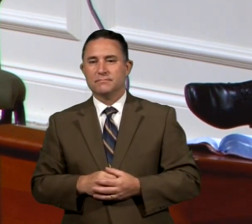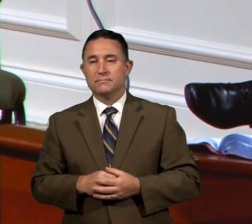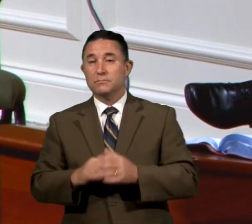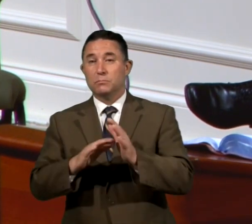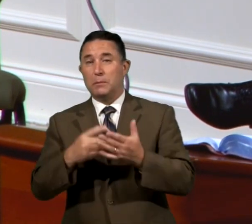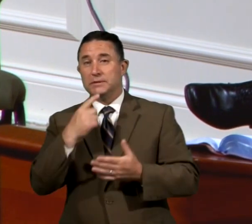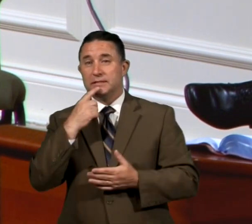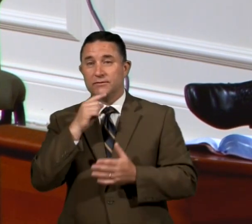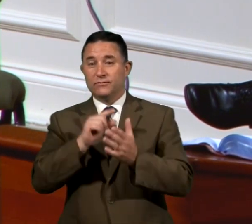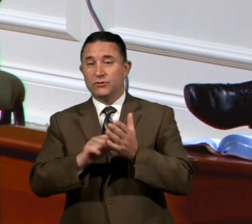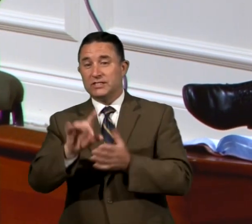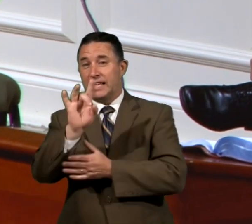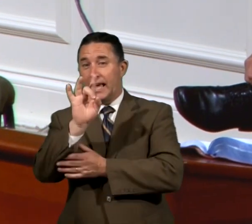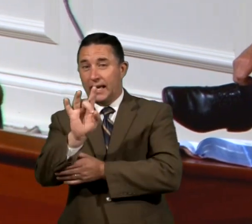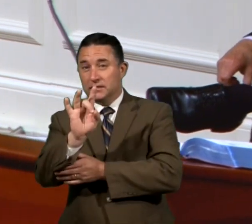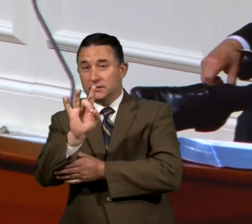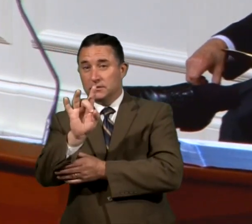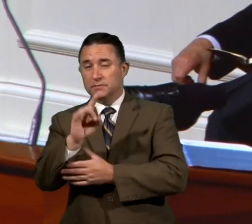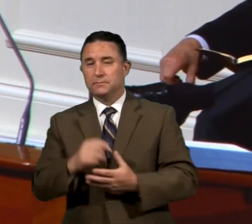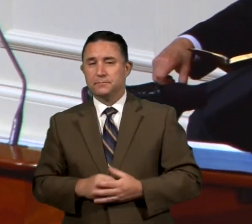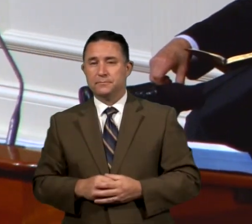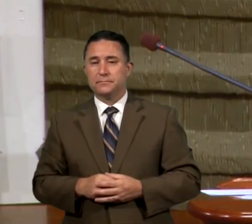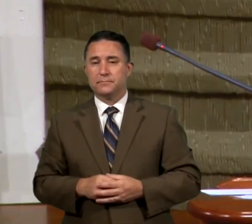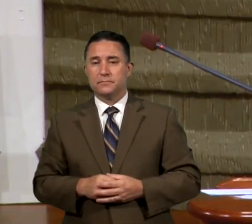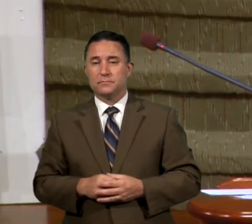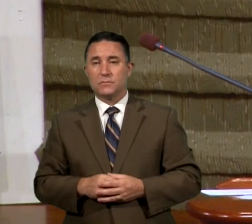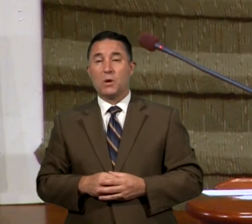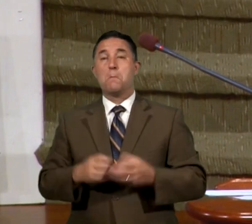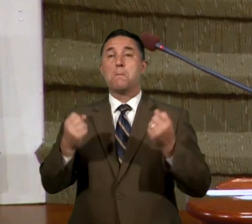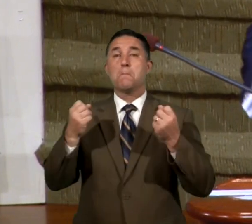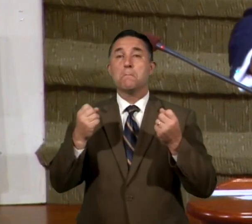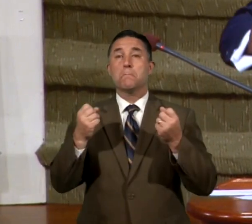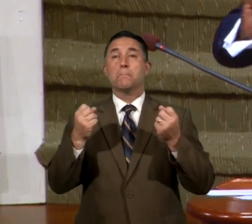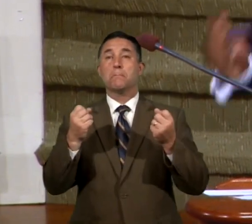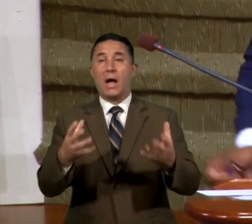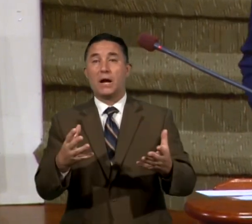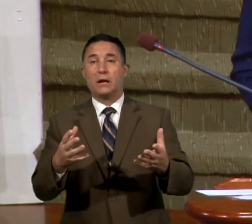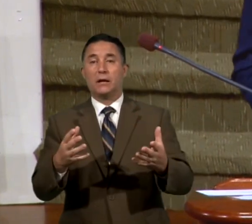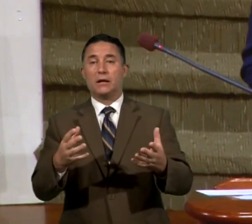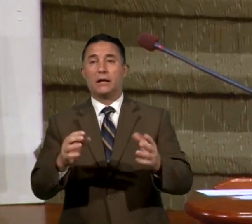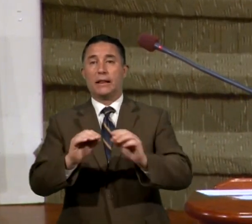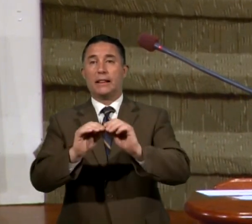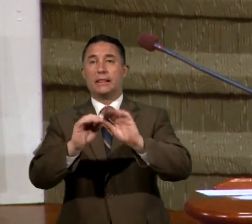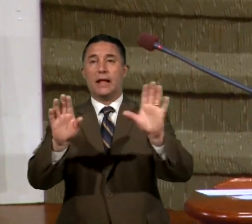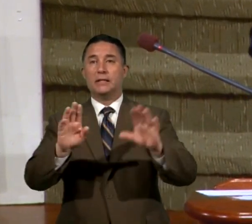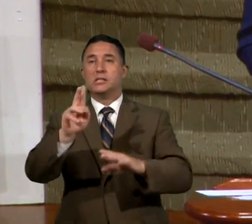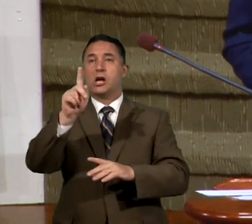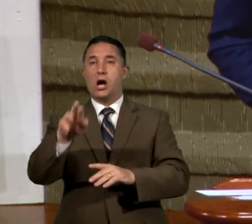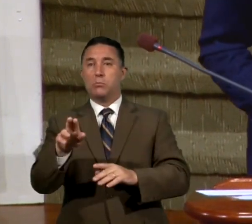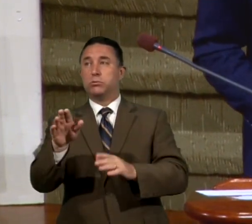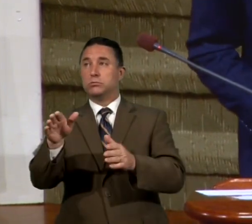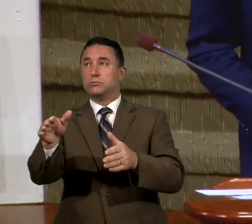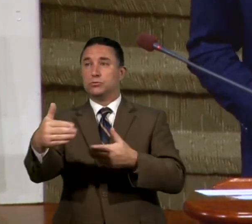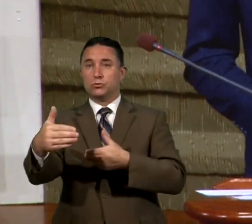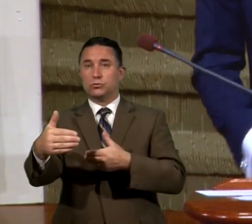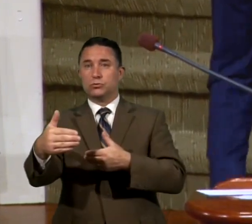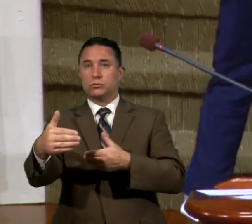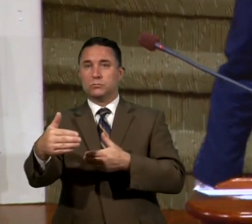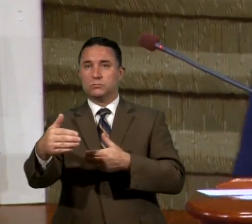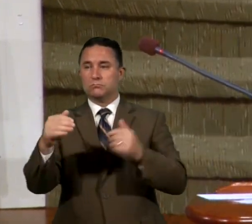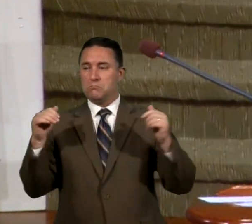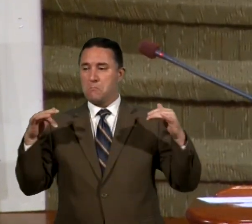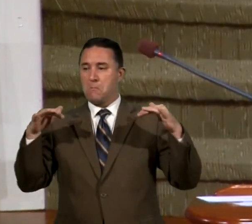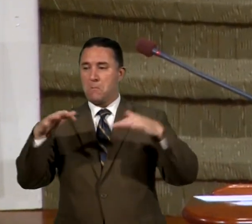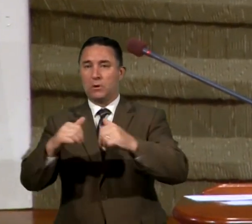The Bible says in verse number 8, and there were many lights in the upper chamber where they were